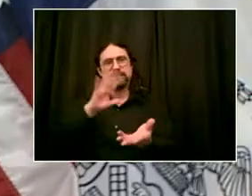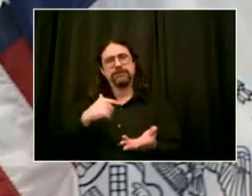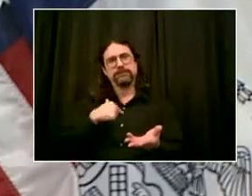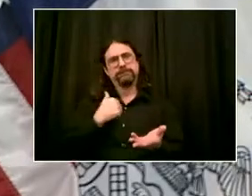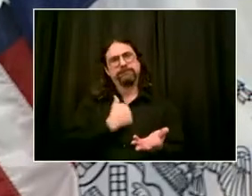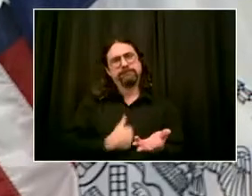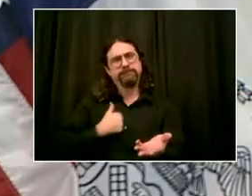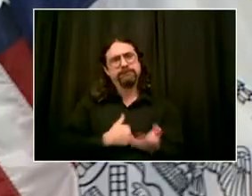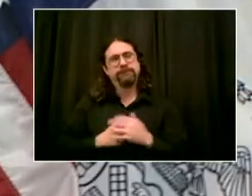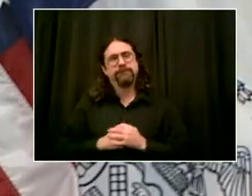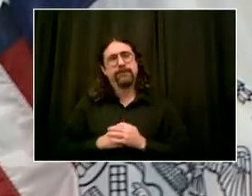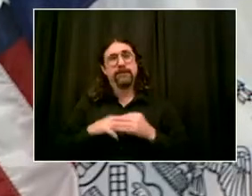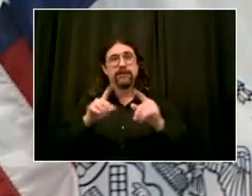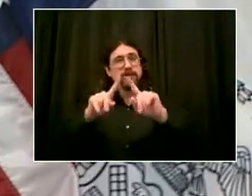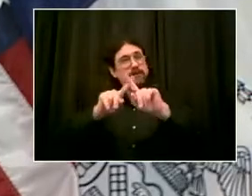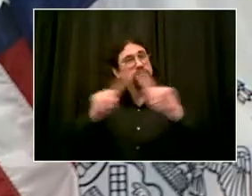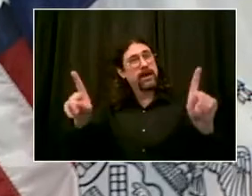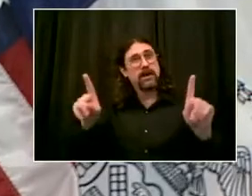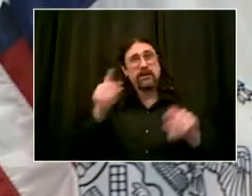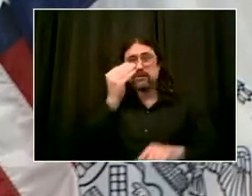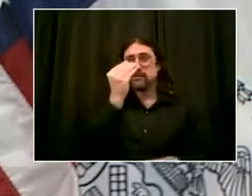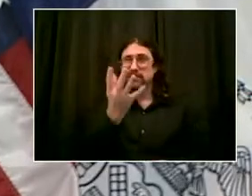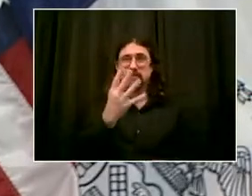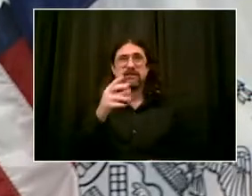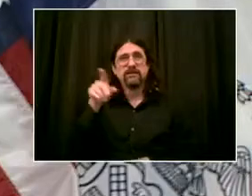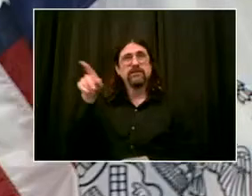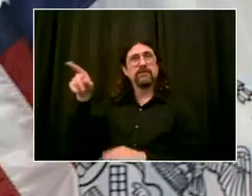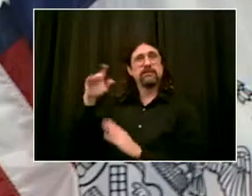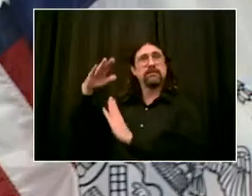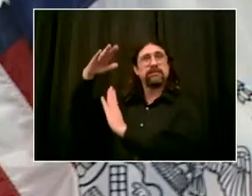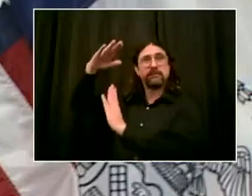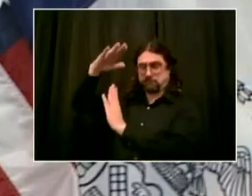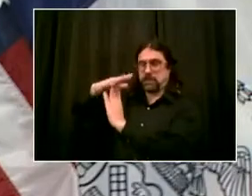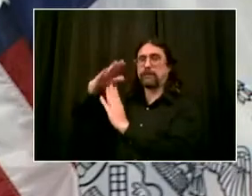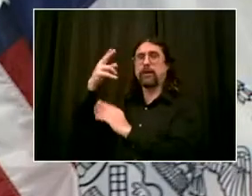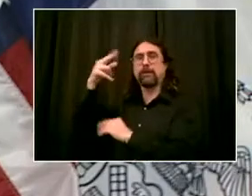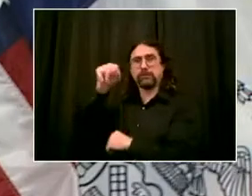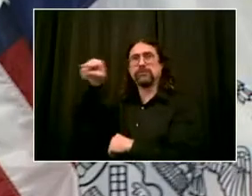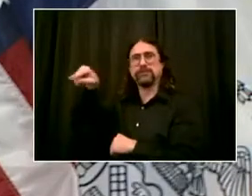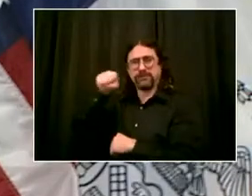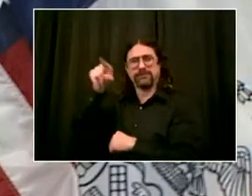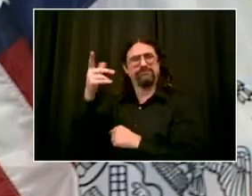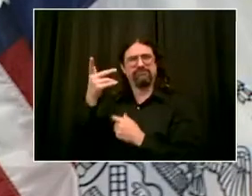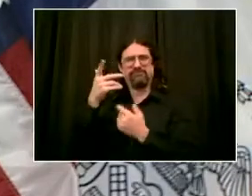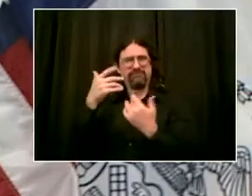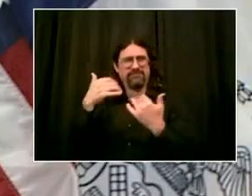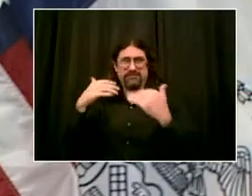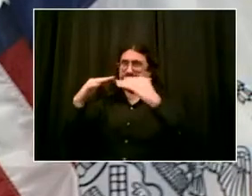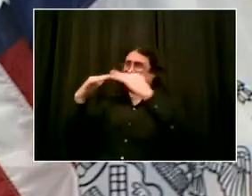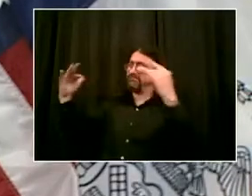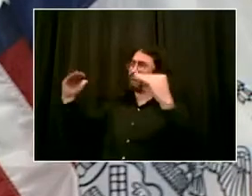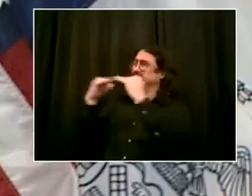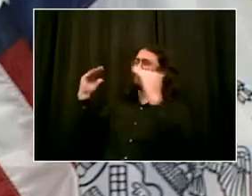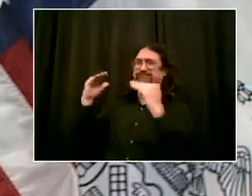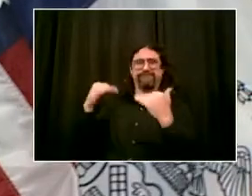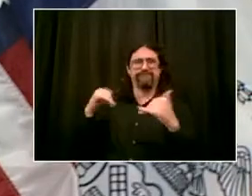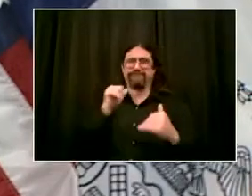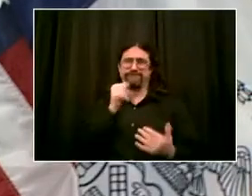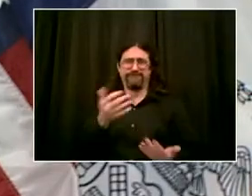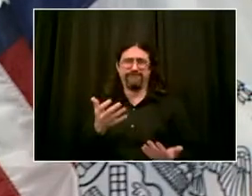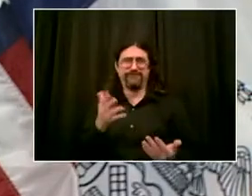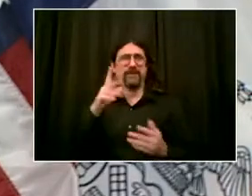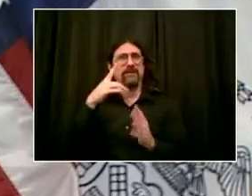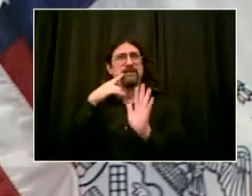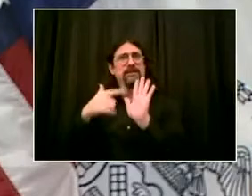way to create more Justice more consistency more fairness while increasing opportunity for everyone and that's